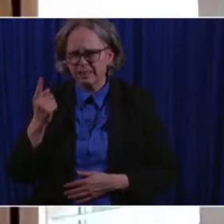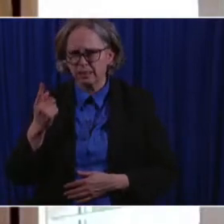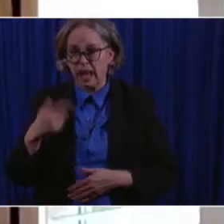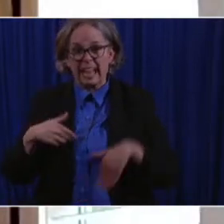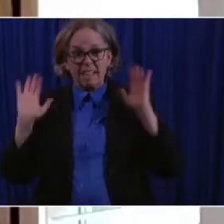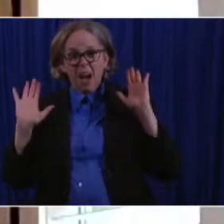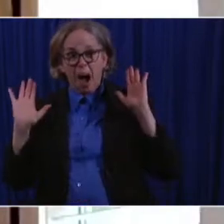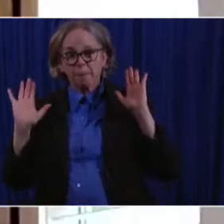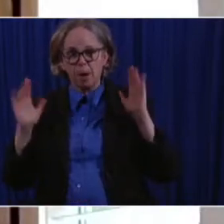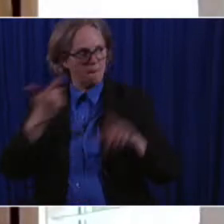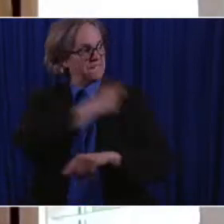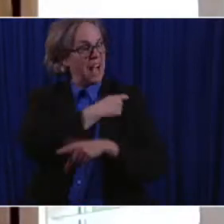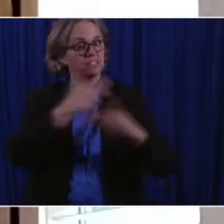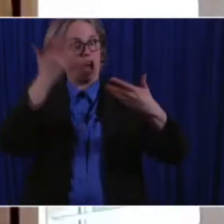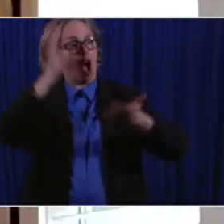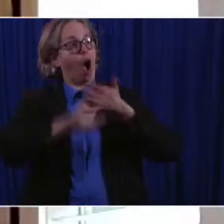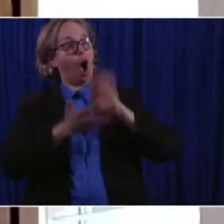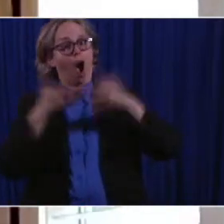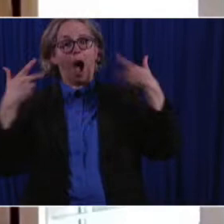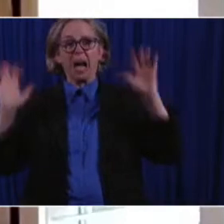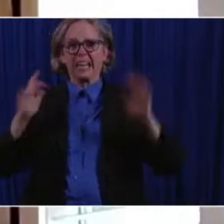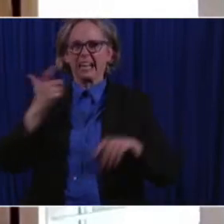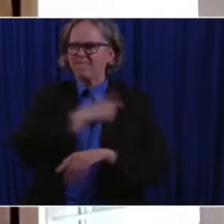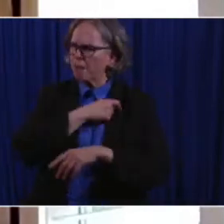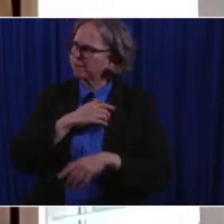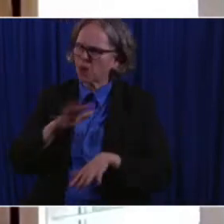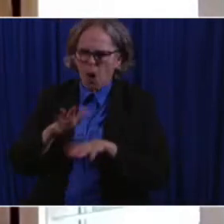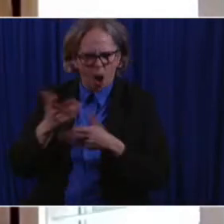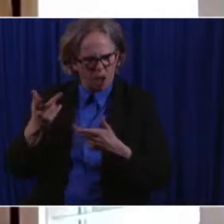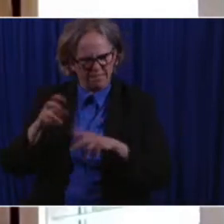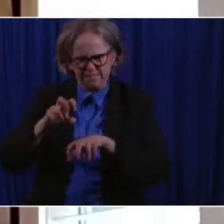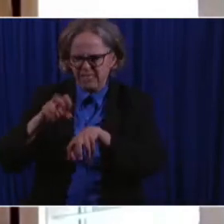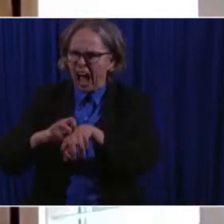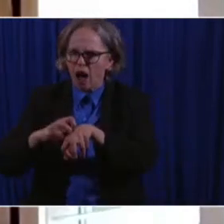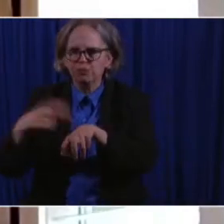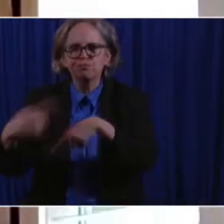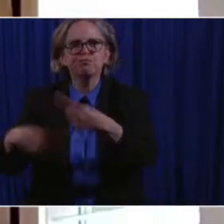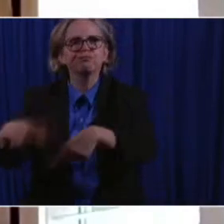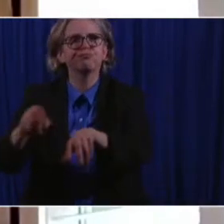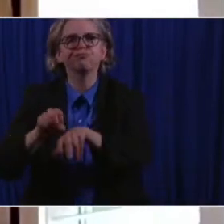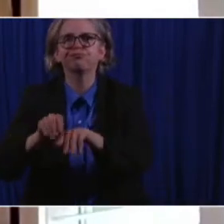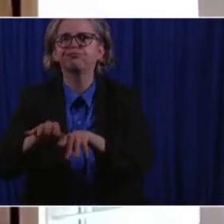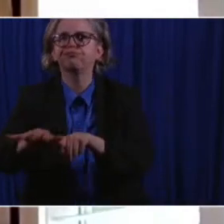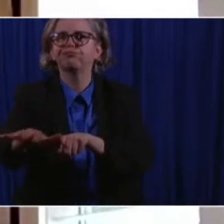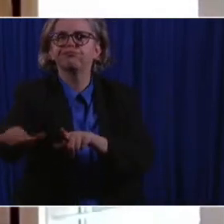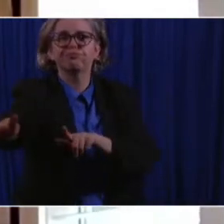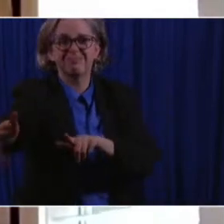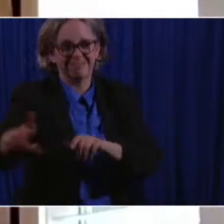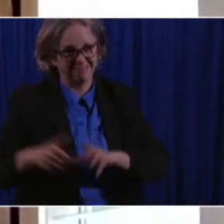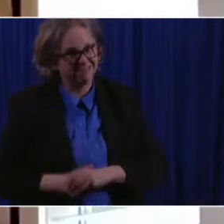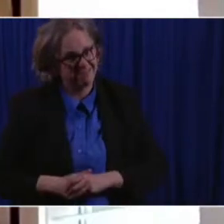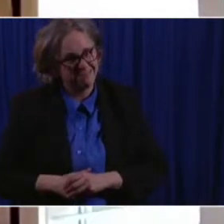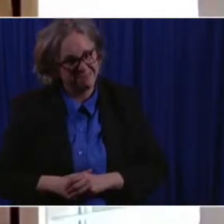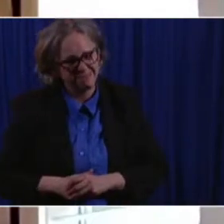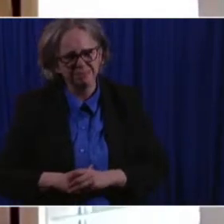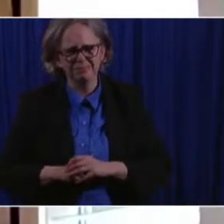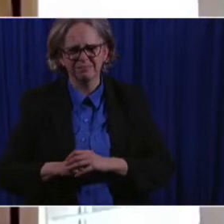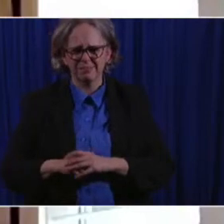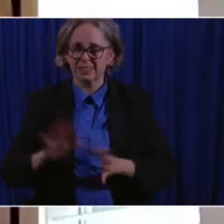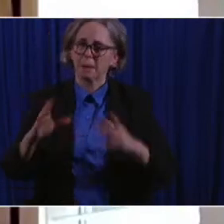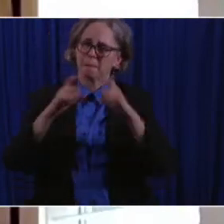the meantime, as I commented on before when I was talking about spring break, masking